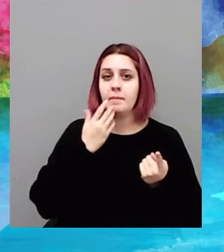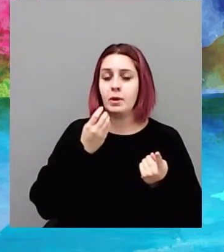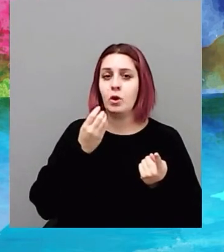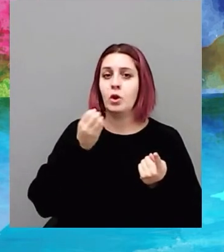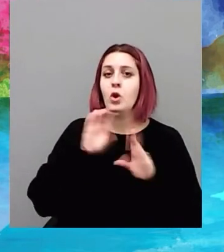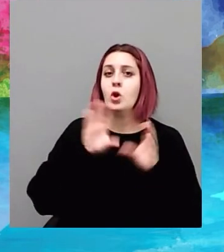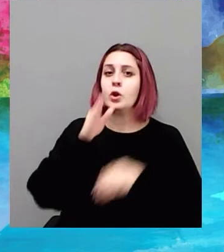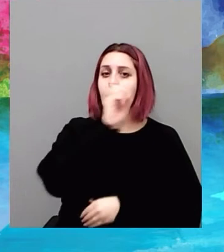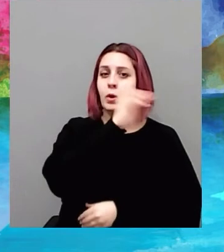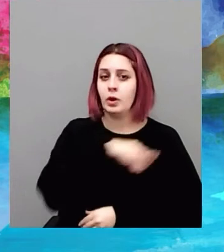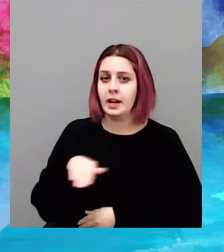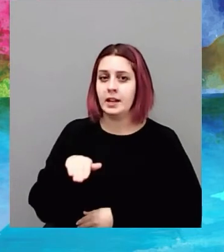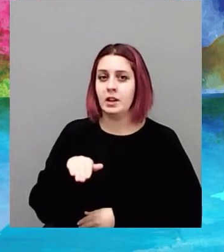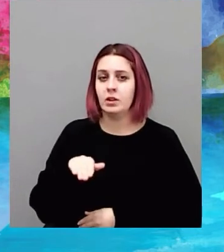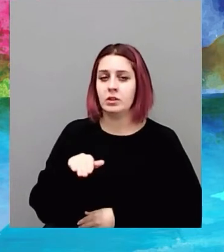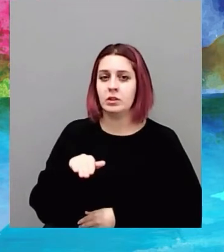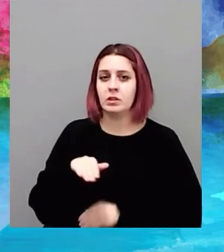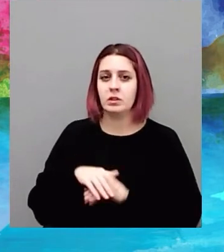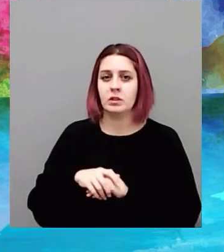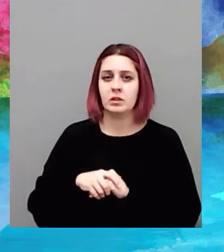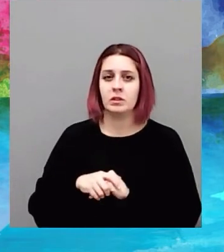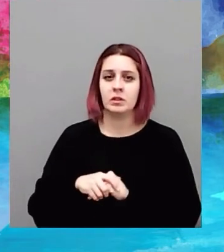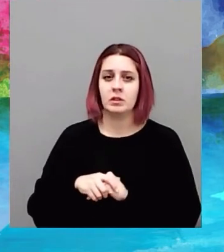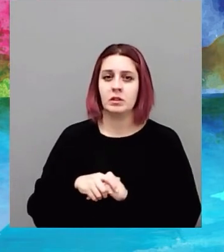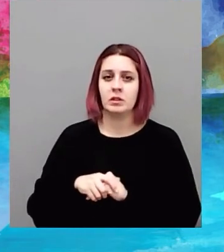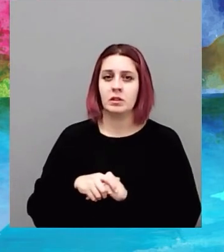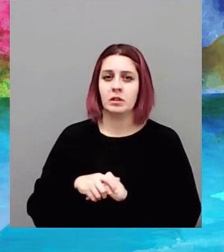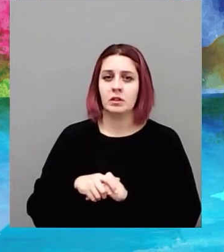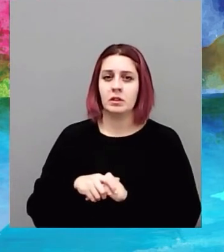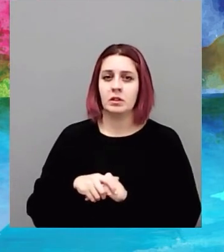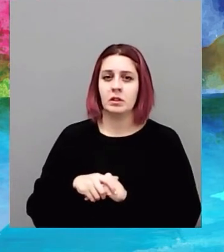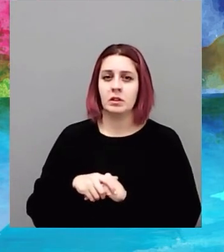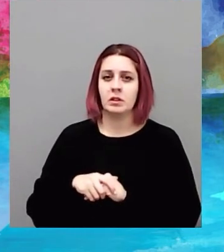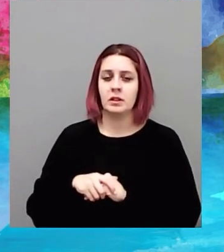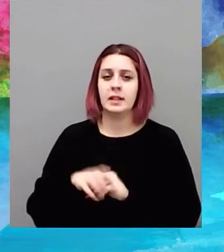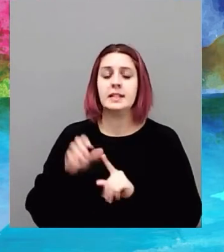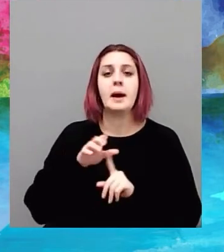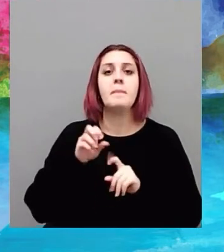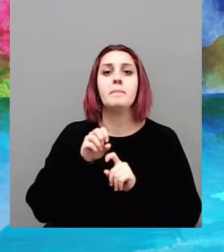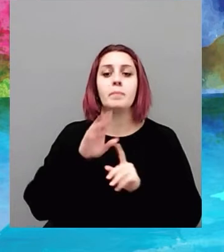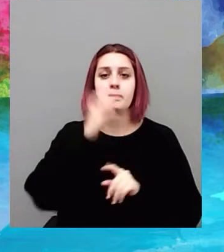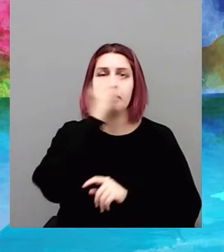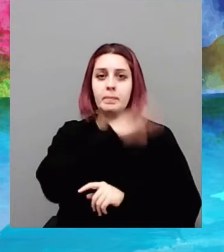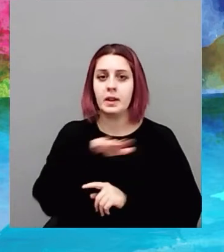Sometimes we invite children also to evaluate. Desde esa perspectiva,